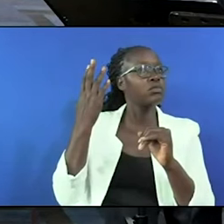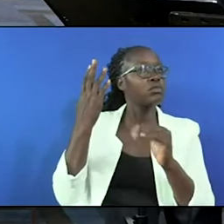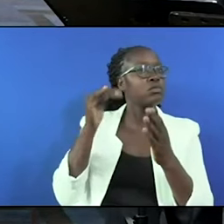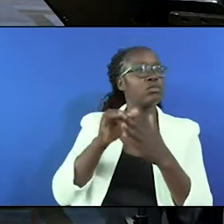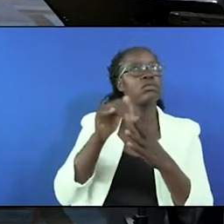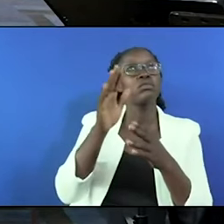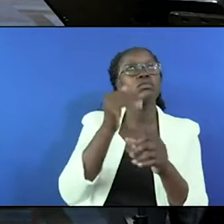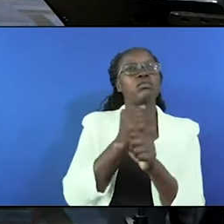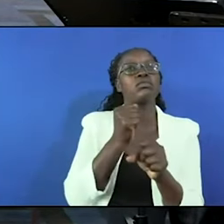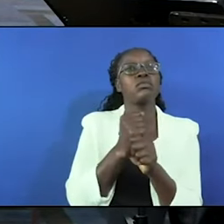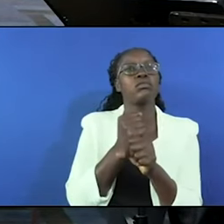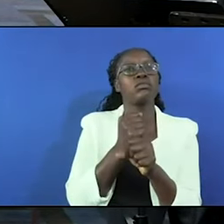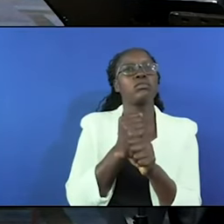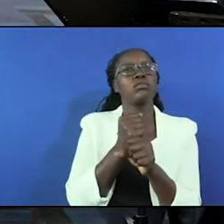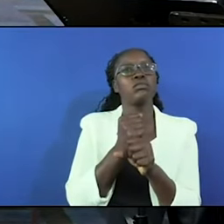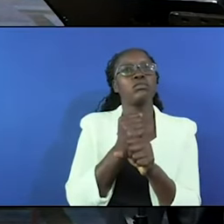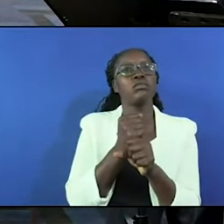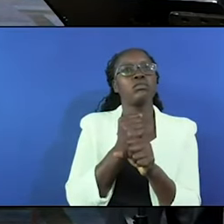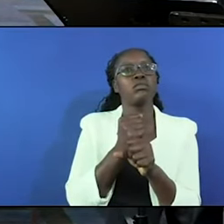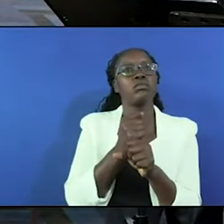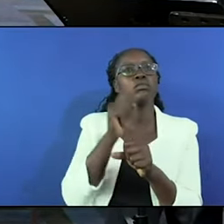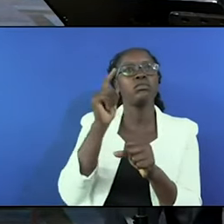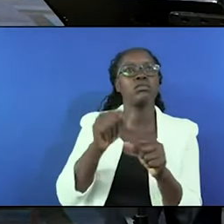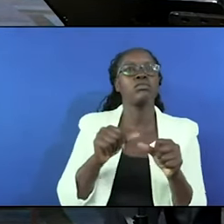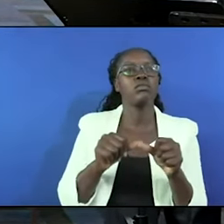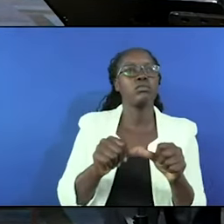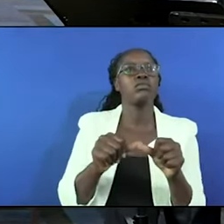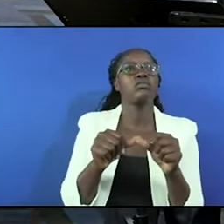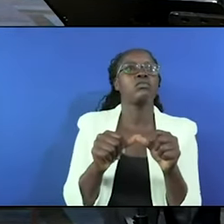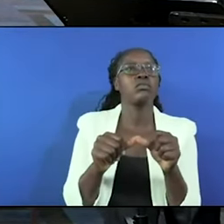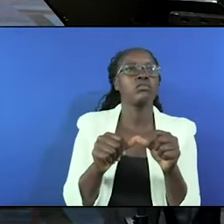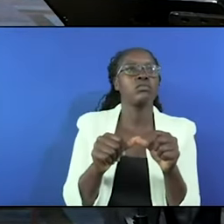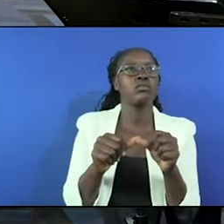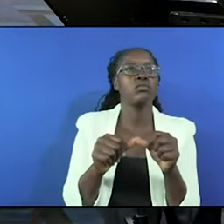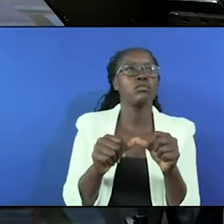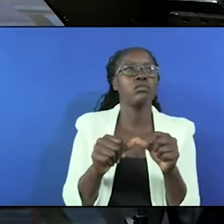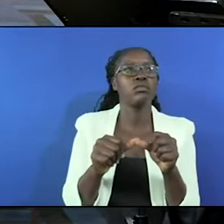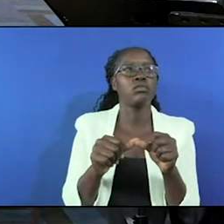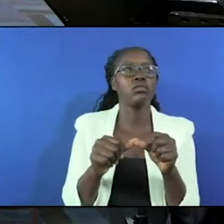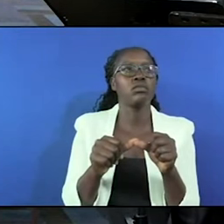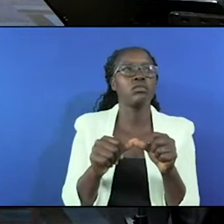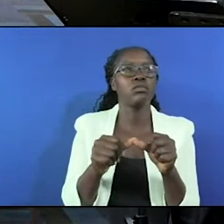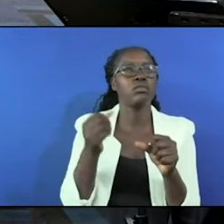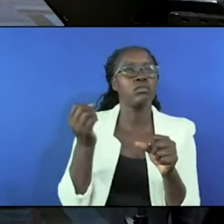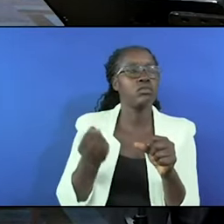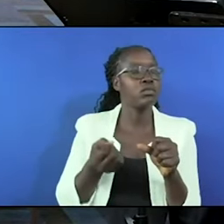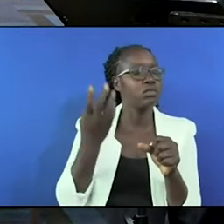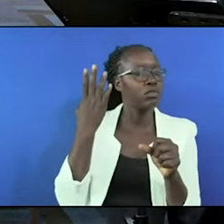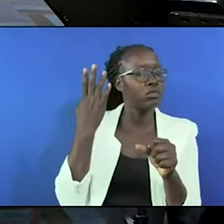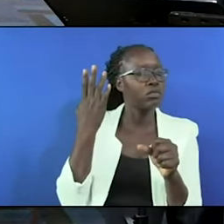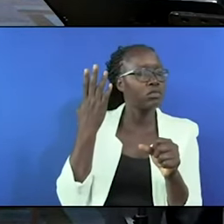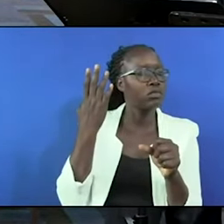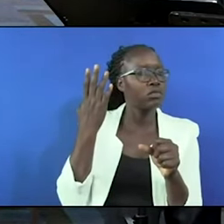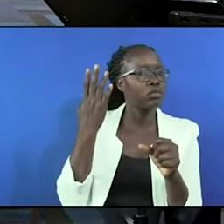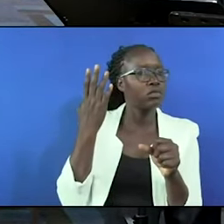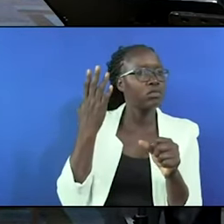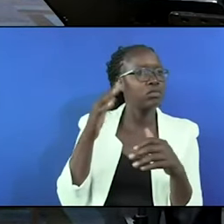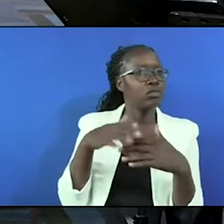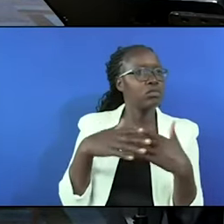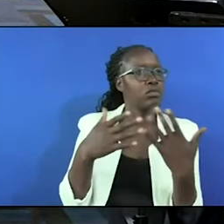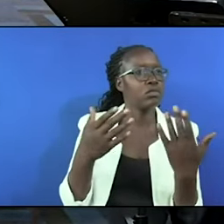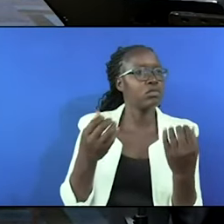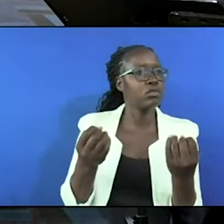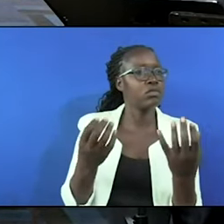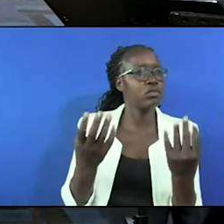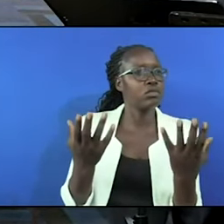that your work must go on. They have understood how